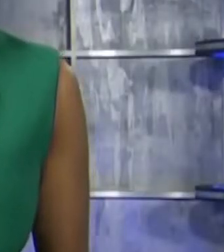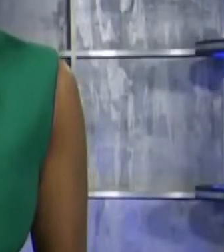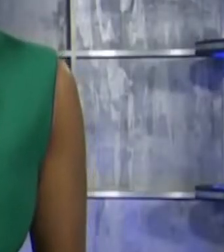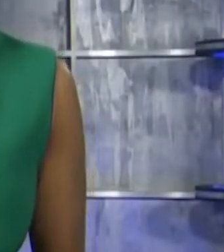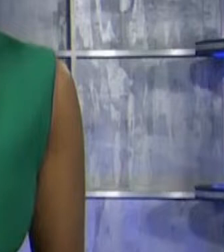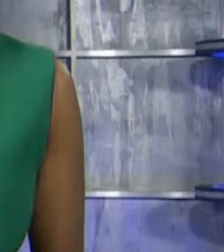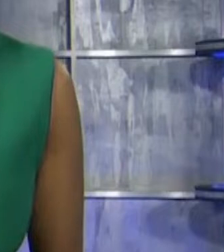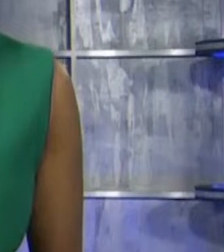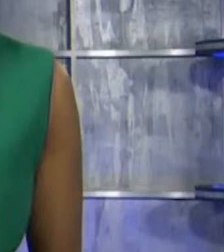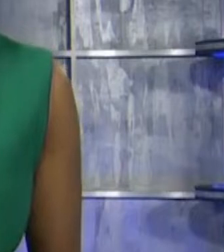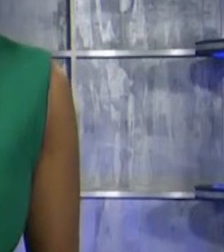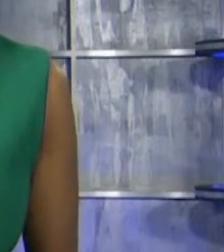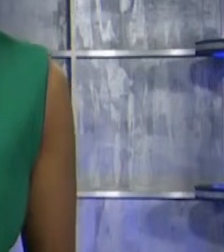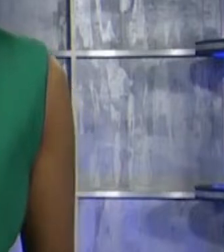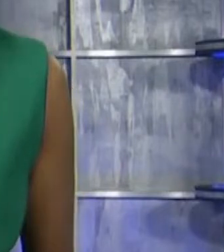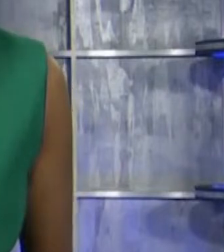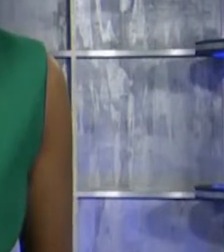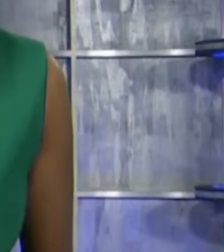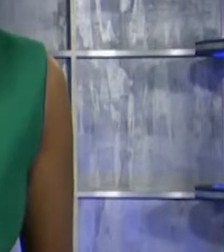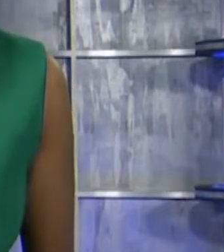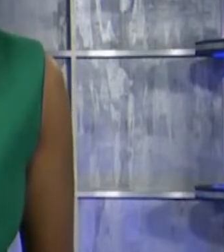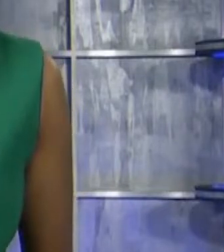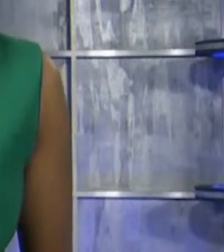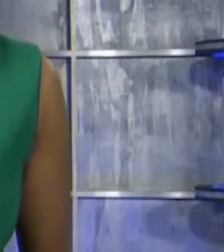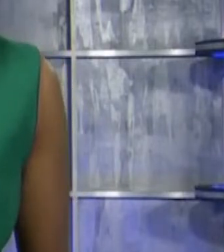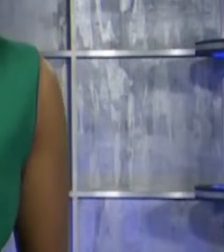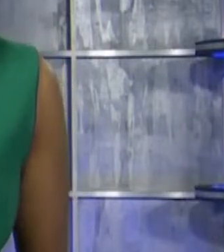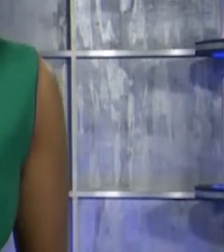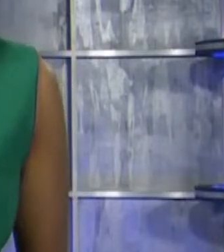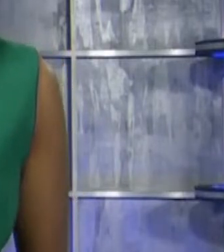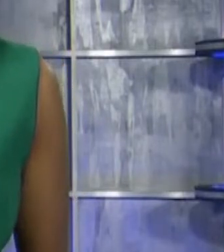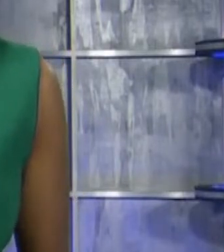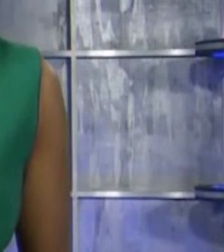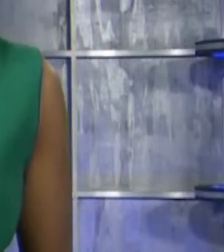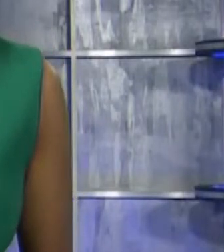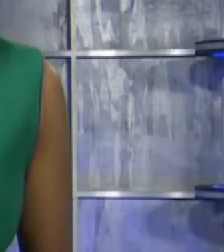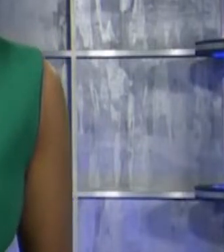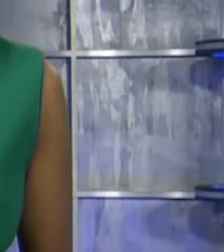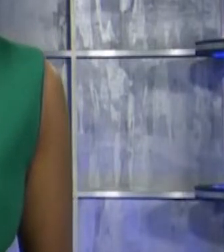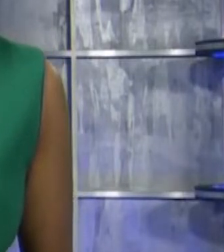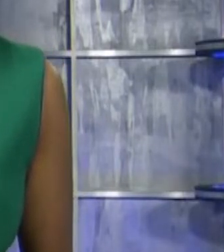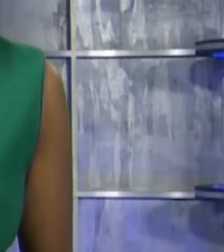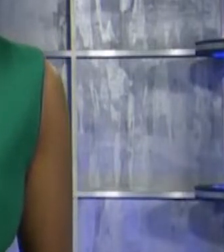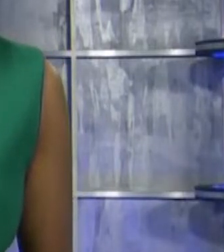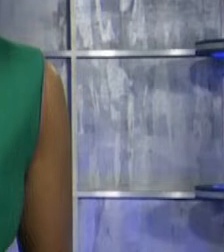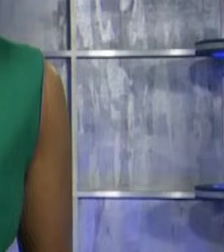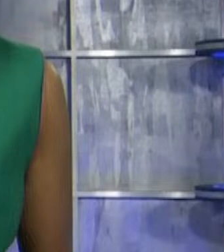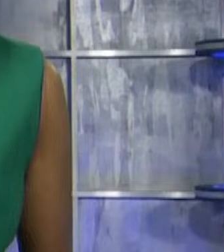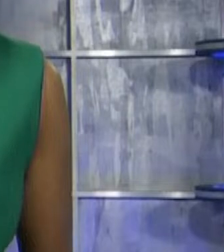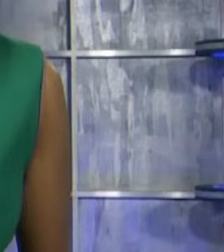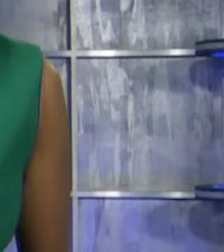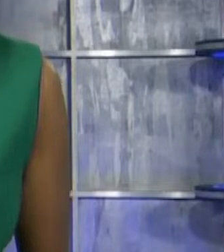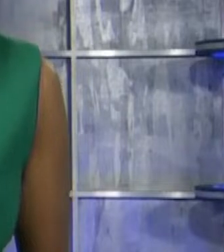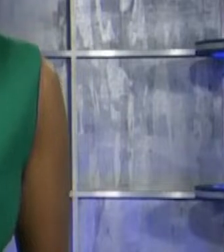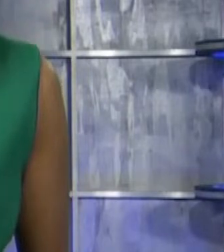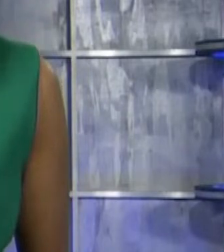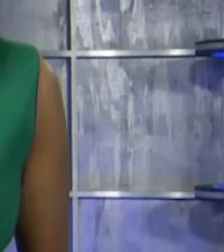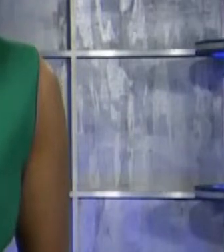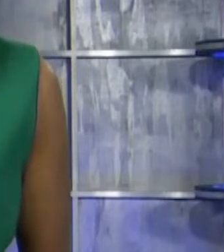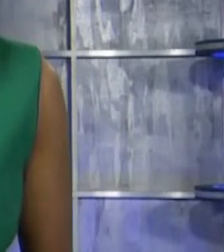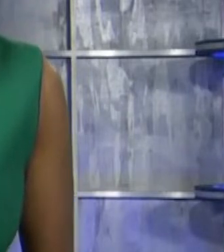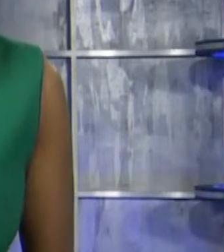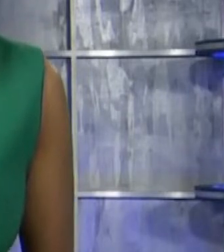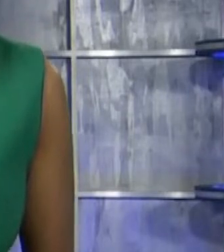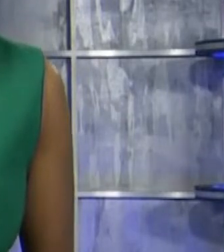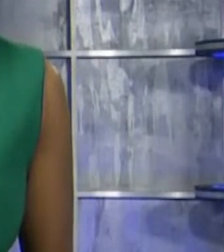A very good evening to you. I'm Lisa Lord. In our headlines, Barbados beefing up its resilience to natural disasters and ability to